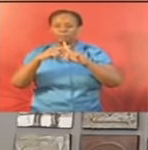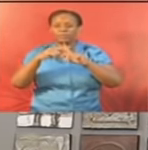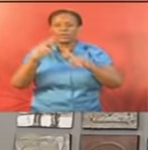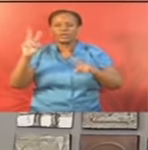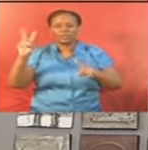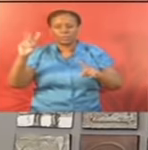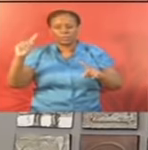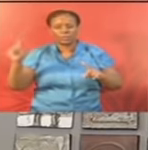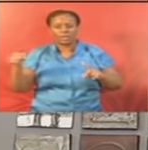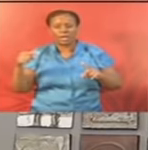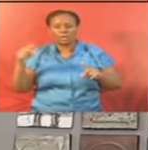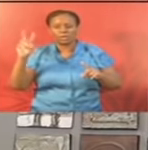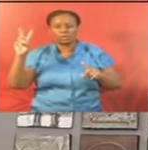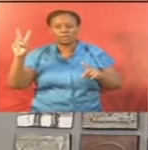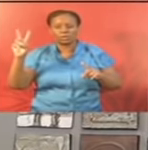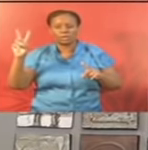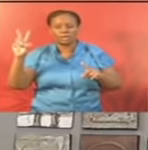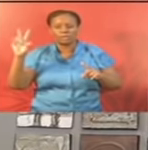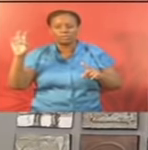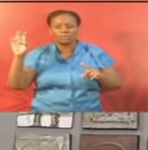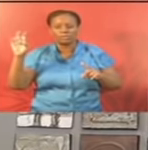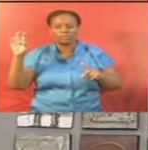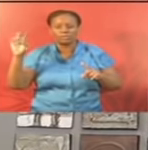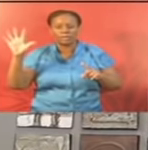2,254. There are currently